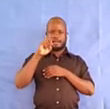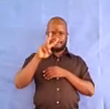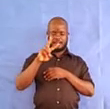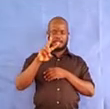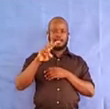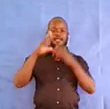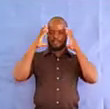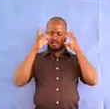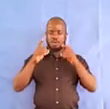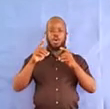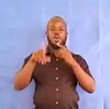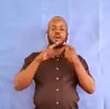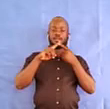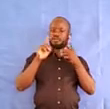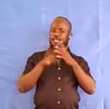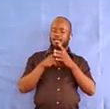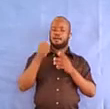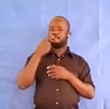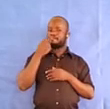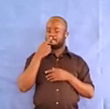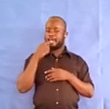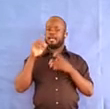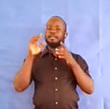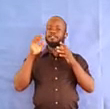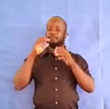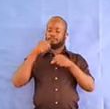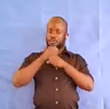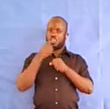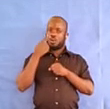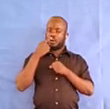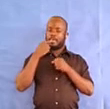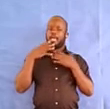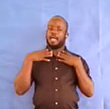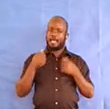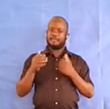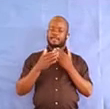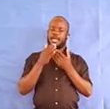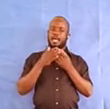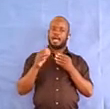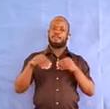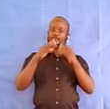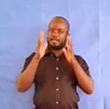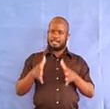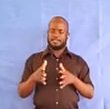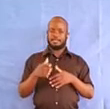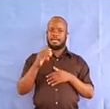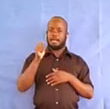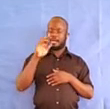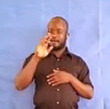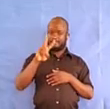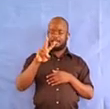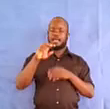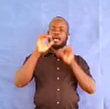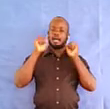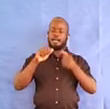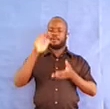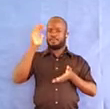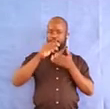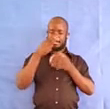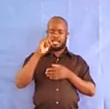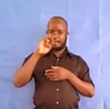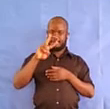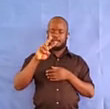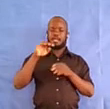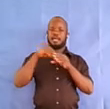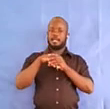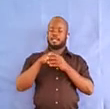later stages of HIV. The decision of when to start ARVs is made by your healthcare provider.